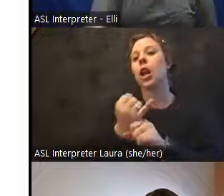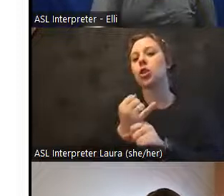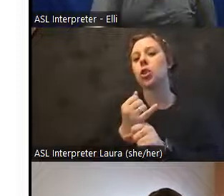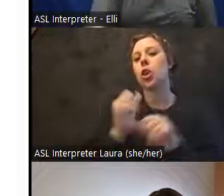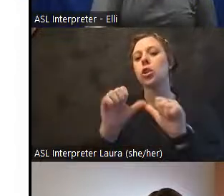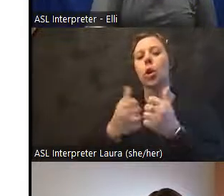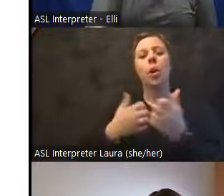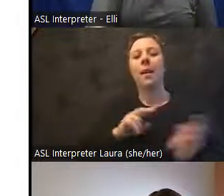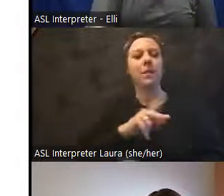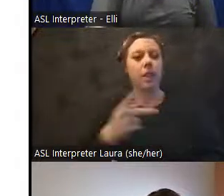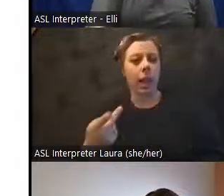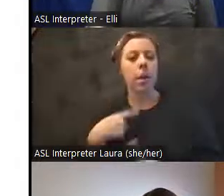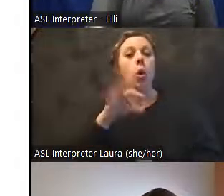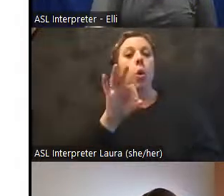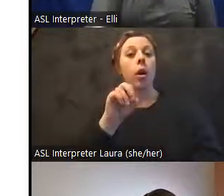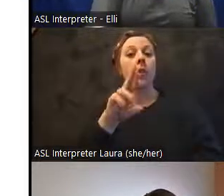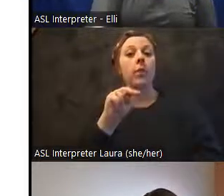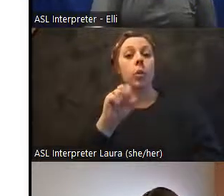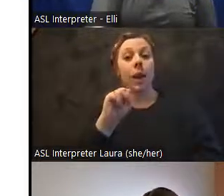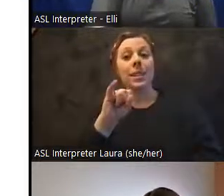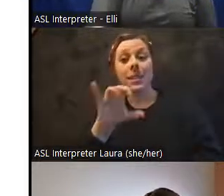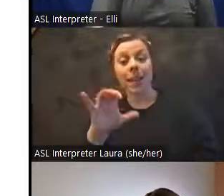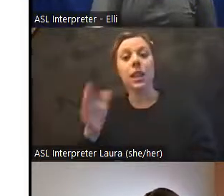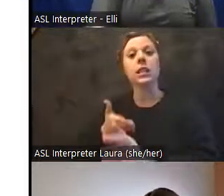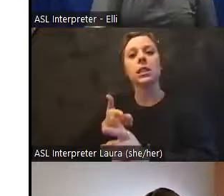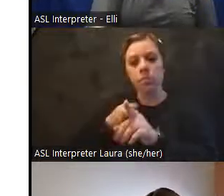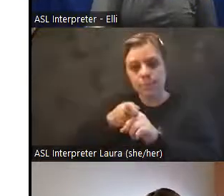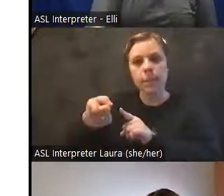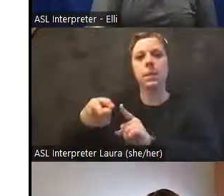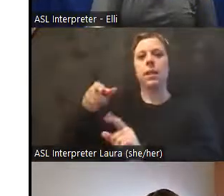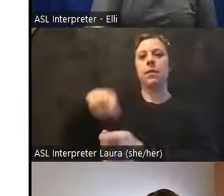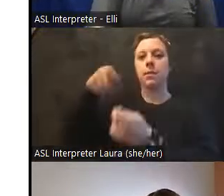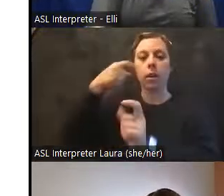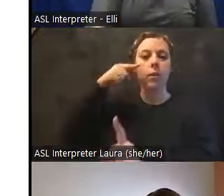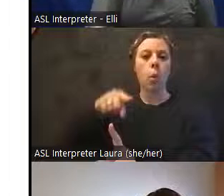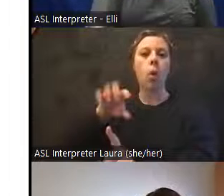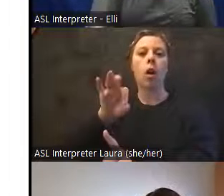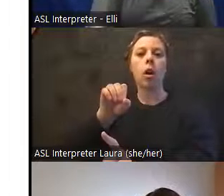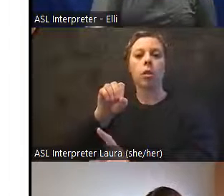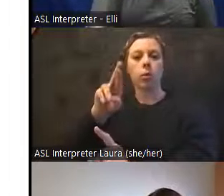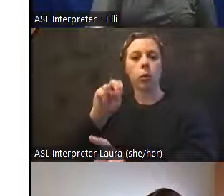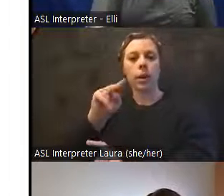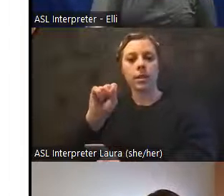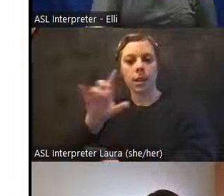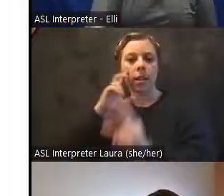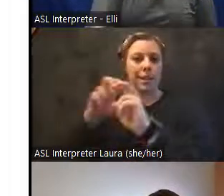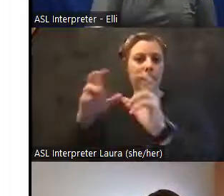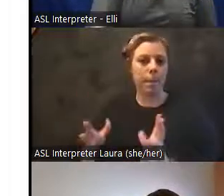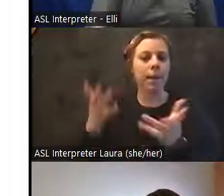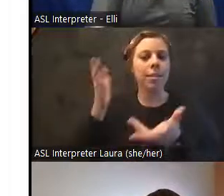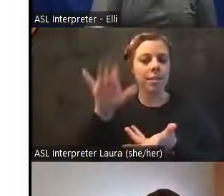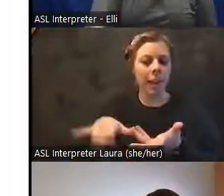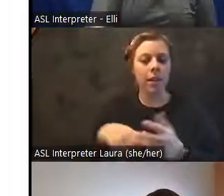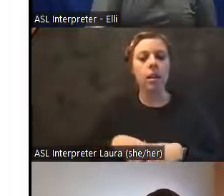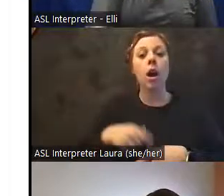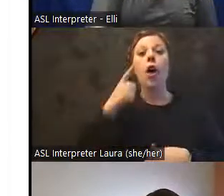So in regard to responding to sexual assault in the medical setting, they are both the same. But